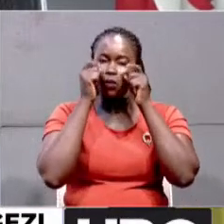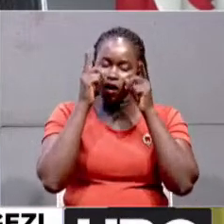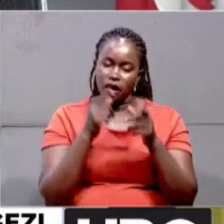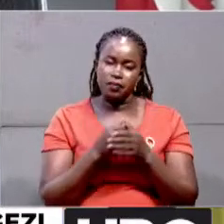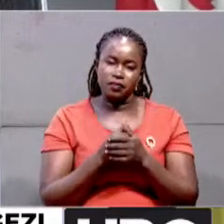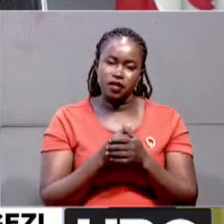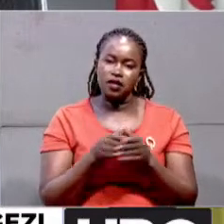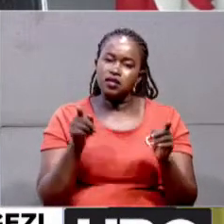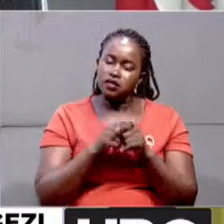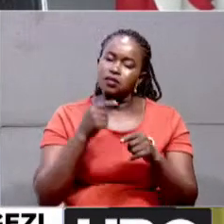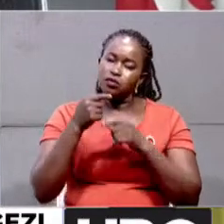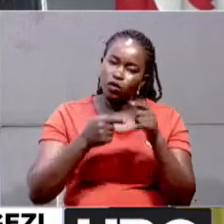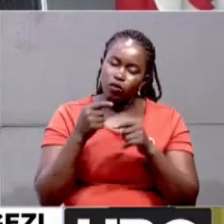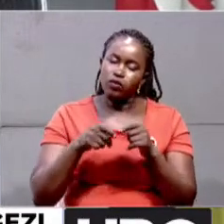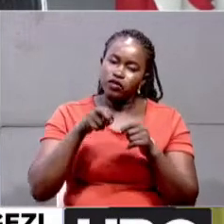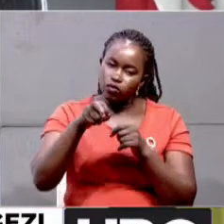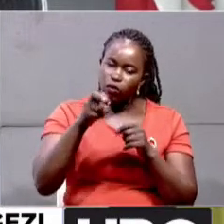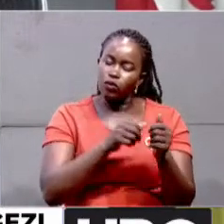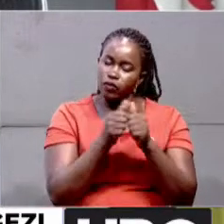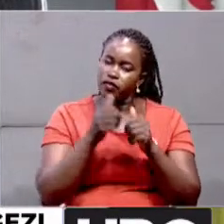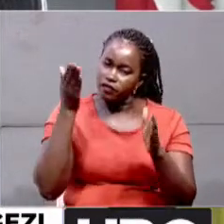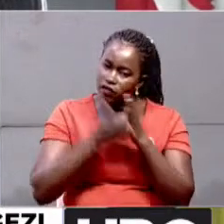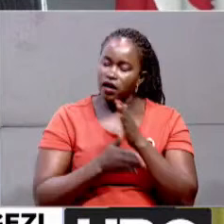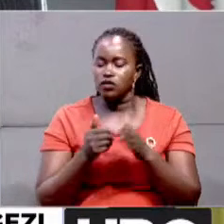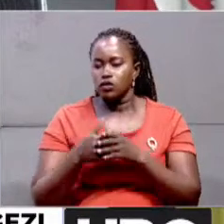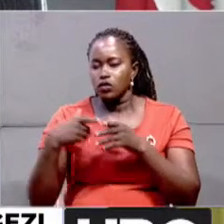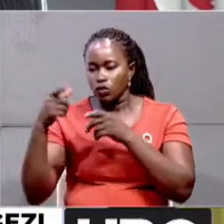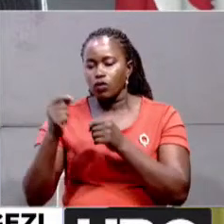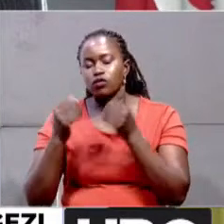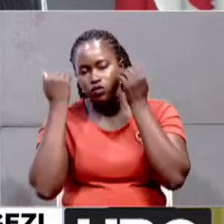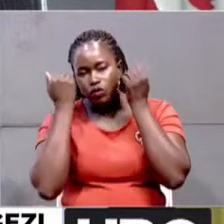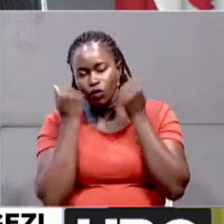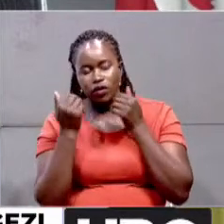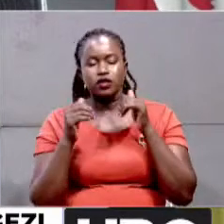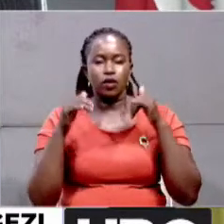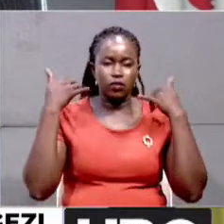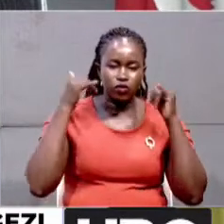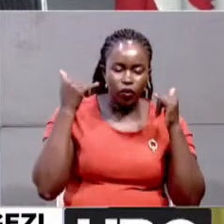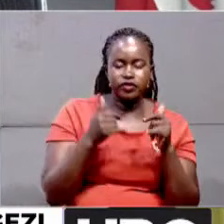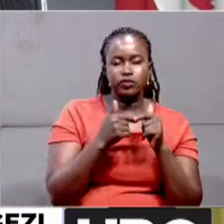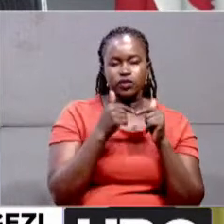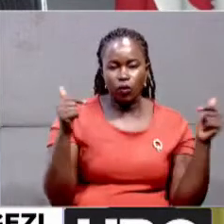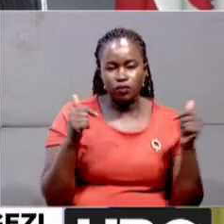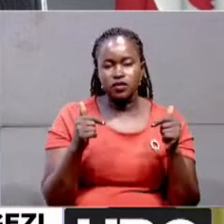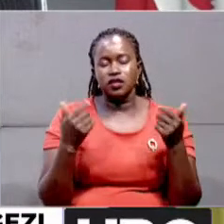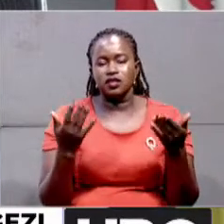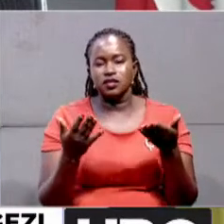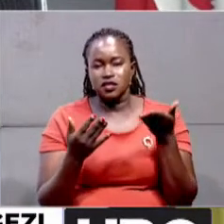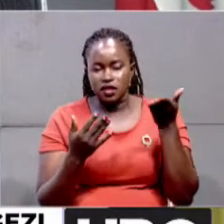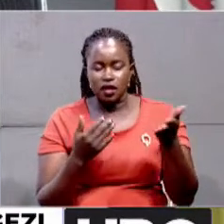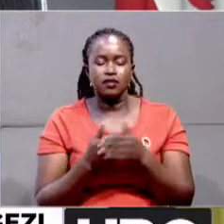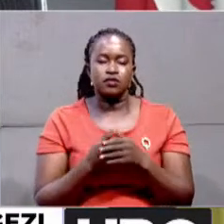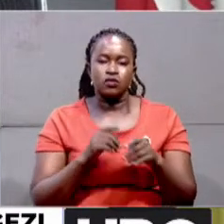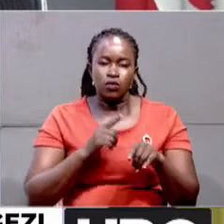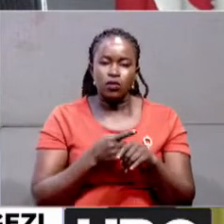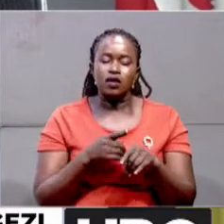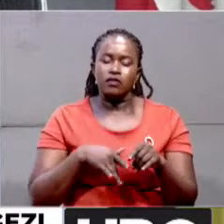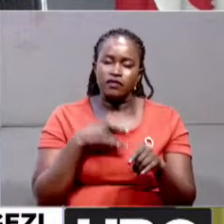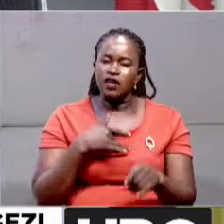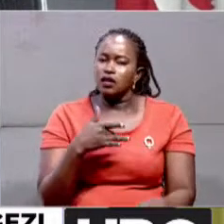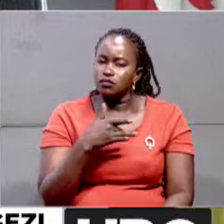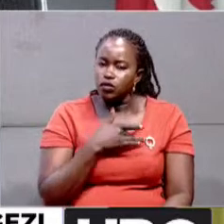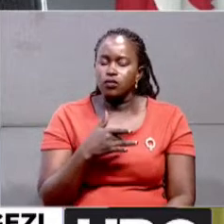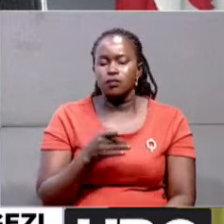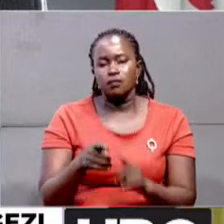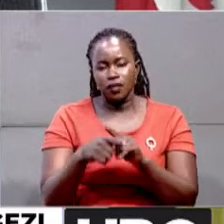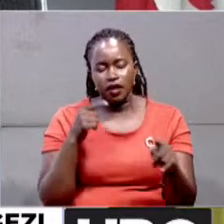with our files, go to court, make all the noise, object to bail. When there's a conviction on murder,